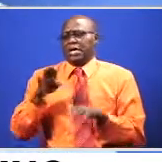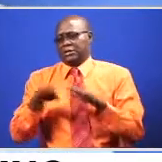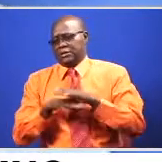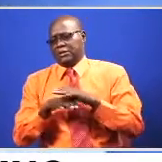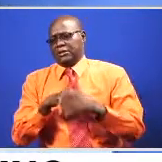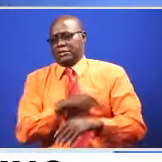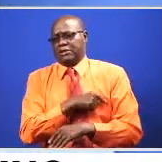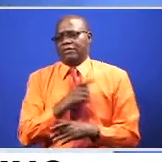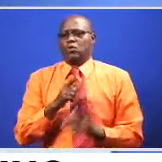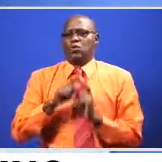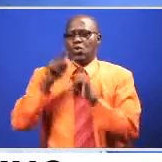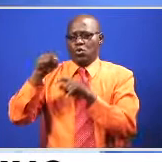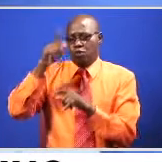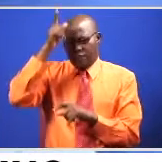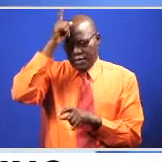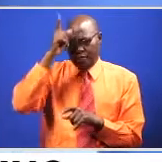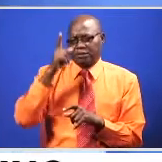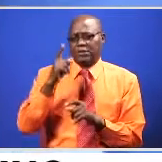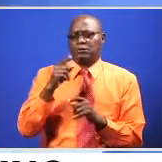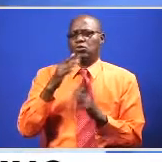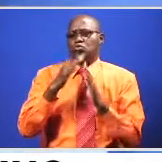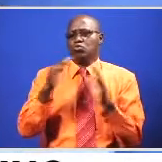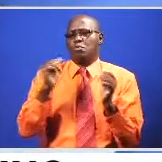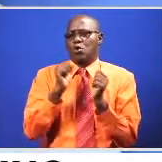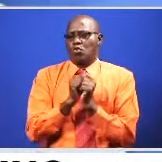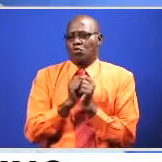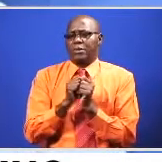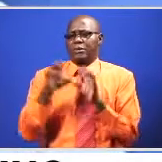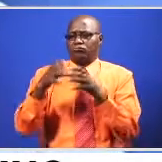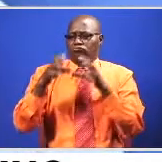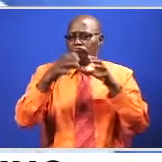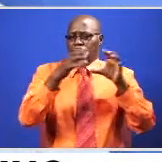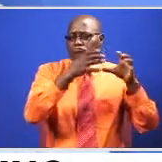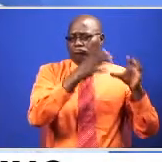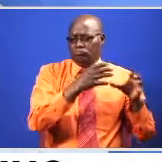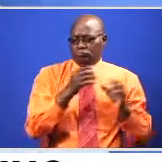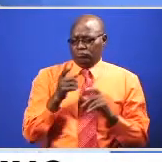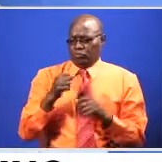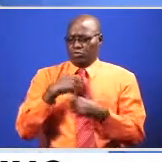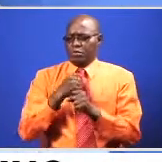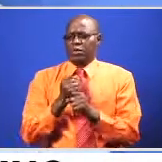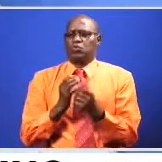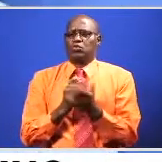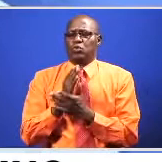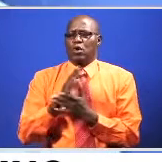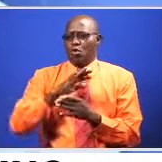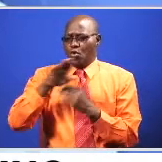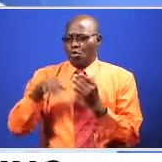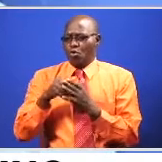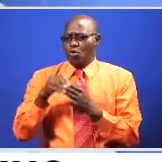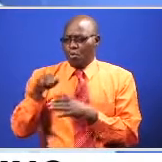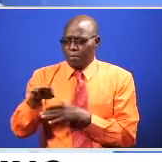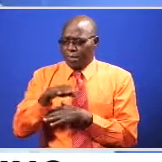going down to the village elders, to Nyumba Kumi elders and all the clusters to make sure that all the seedlings that we plant